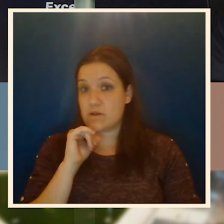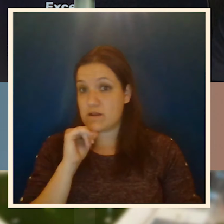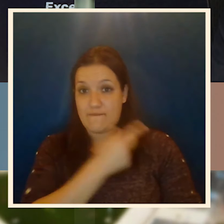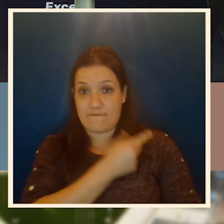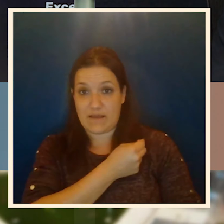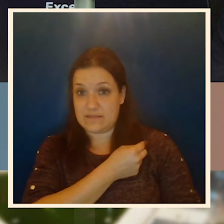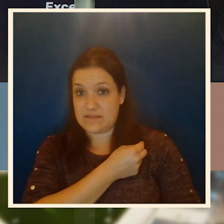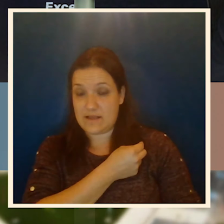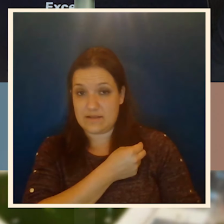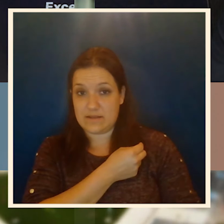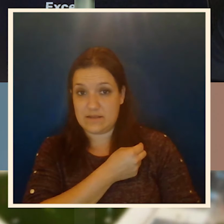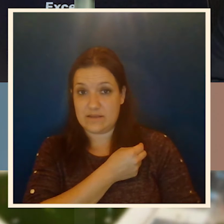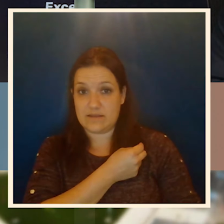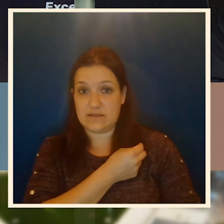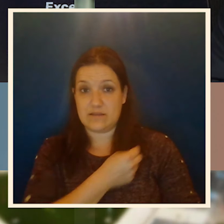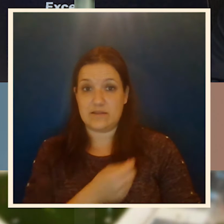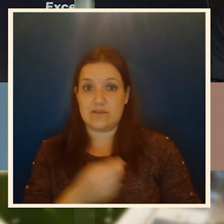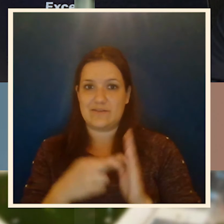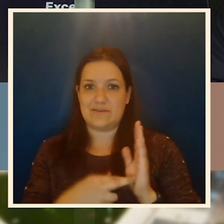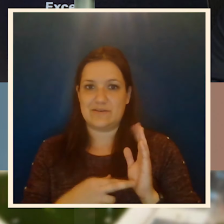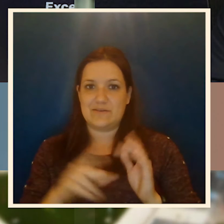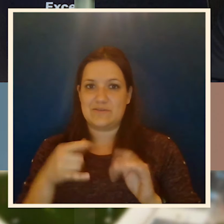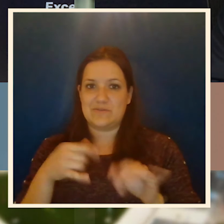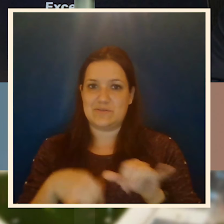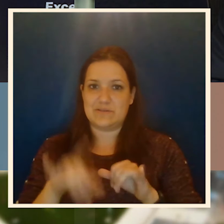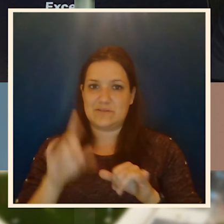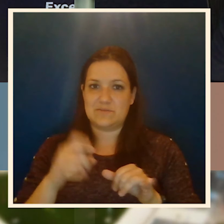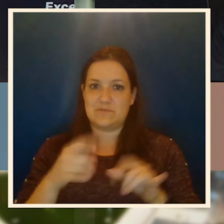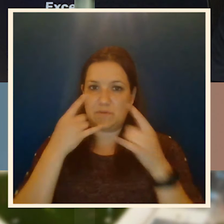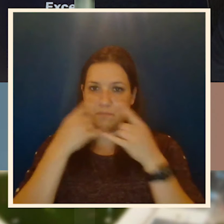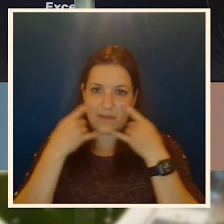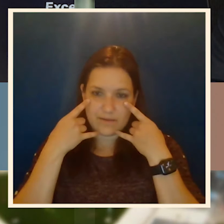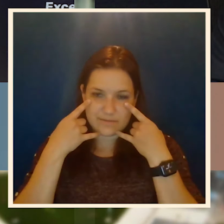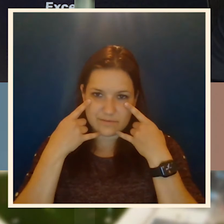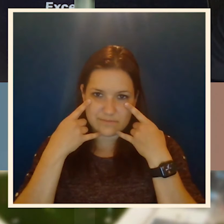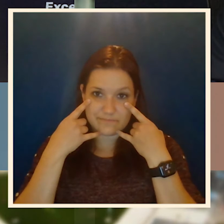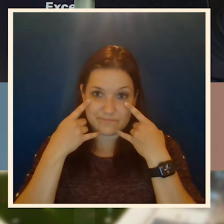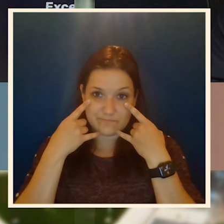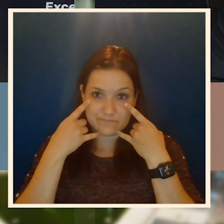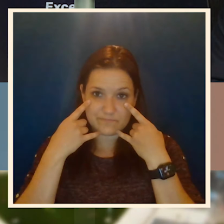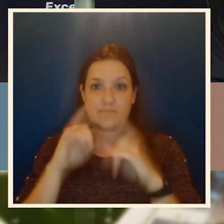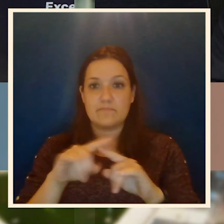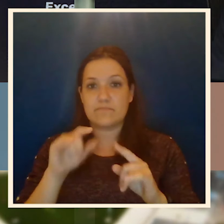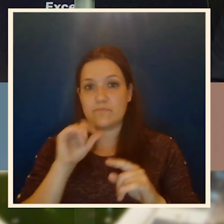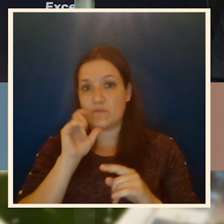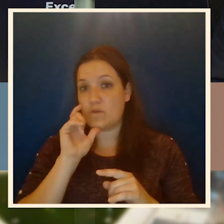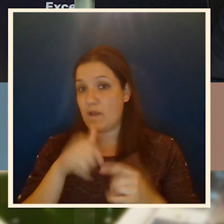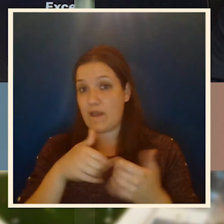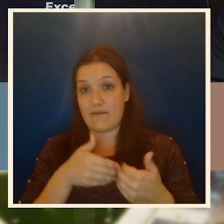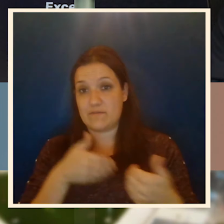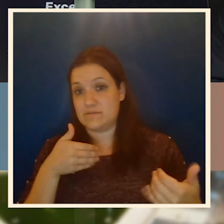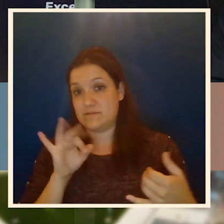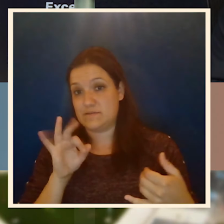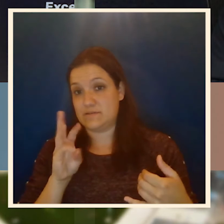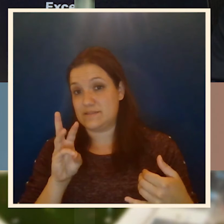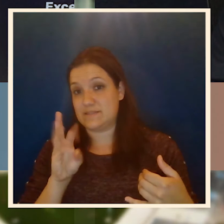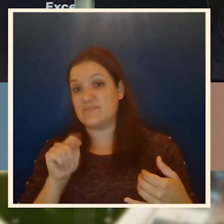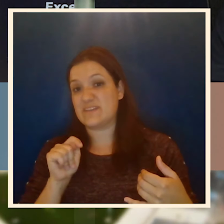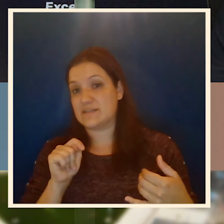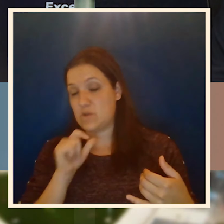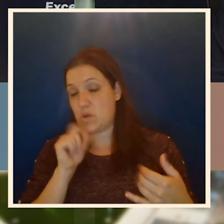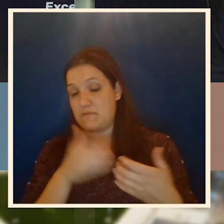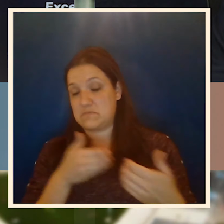So that's trick. So if you're unvaccinated, the rules are you're still